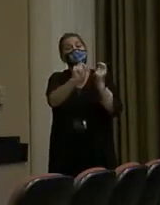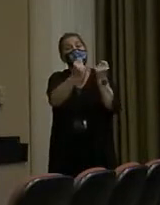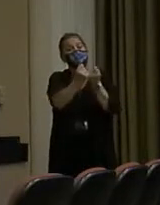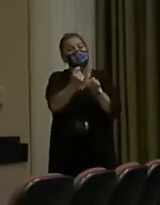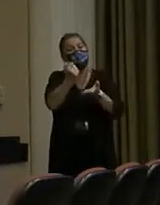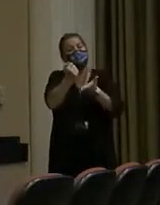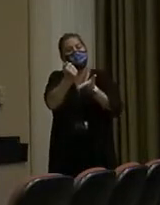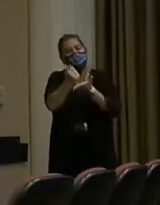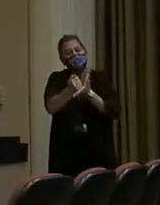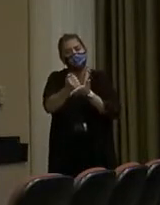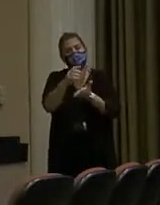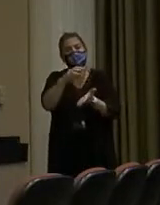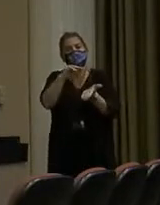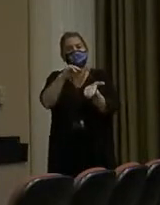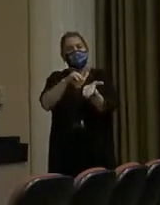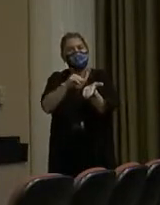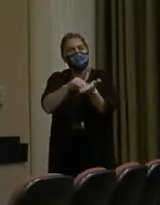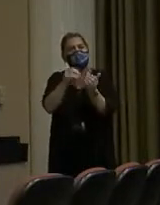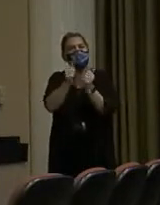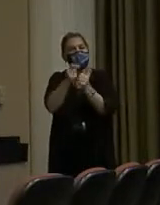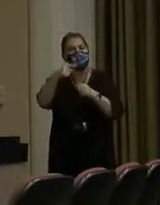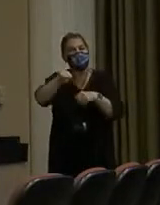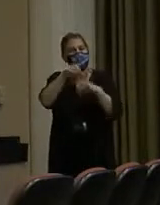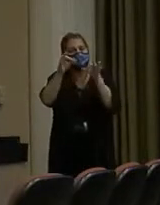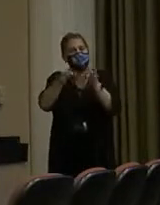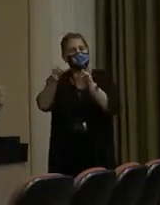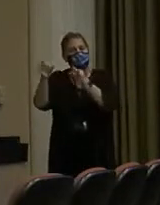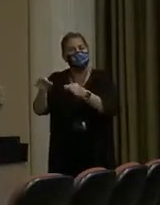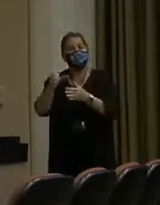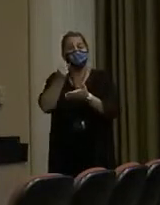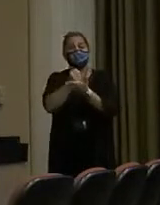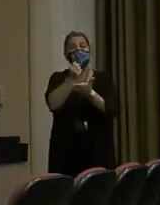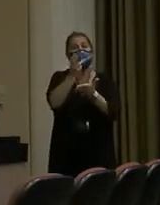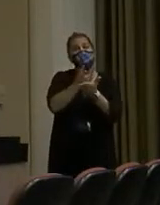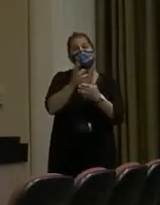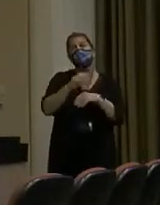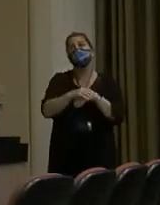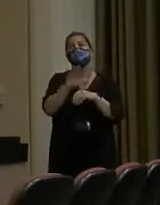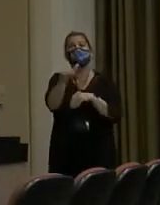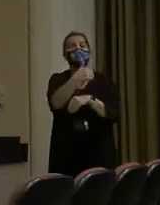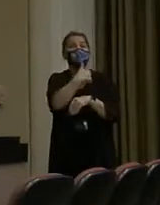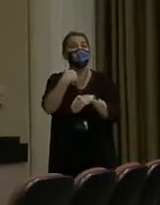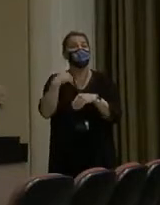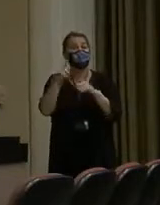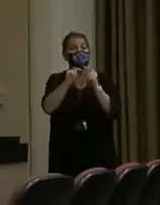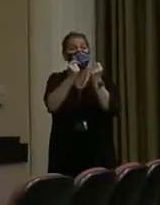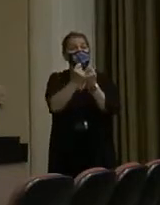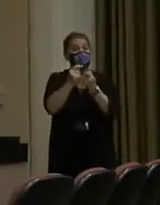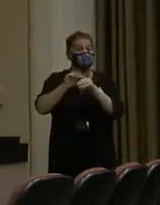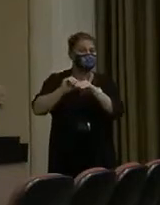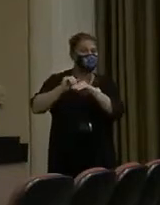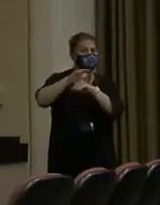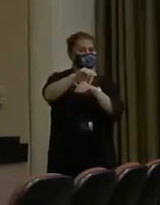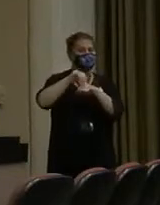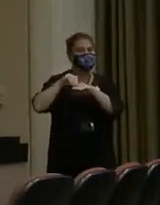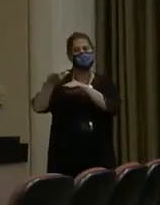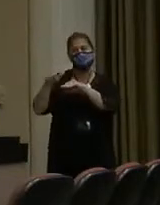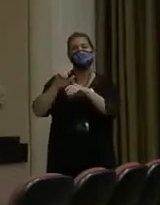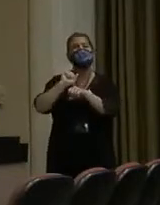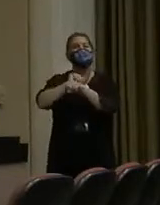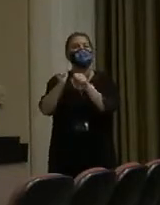the distress, but at the same time, social workers and other members of those teams were deployed to work with